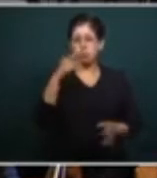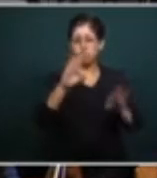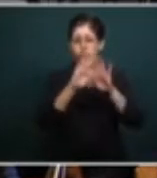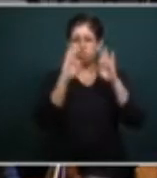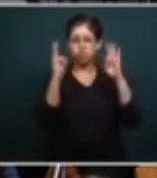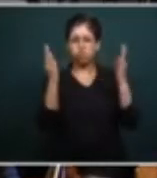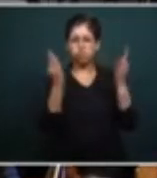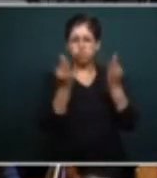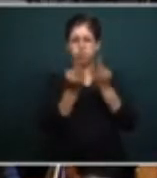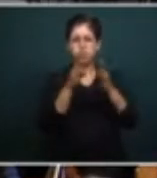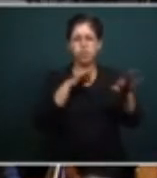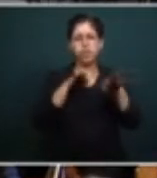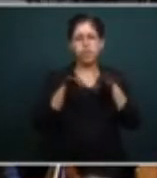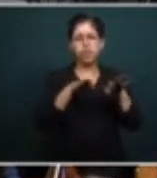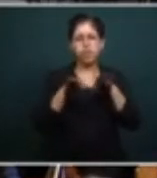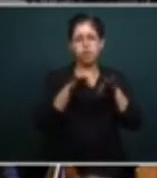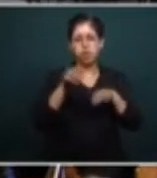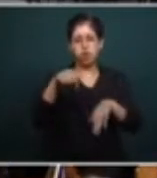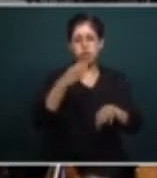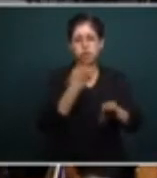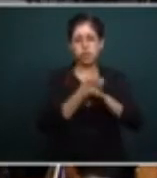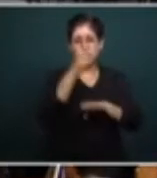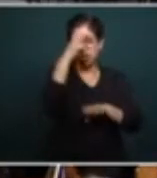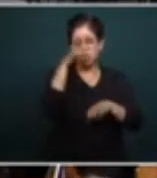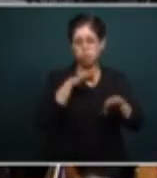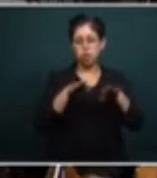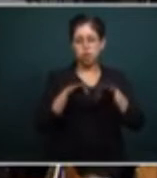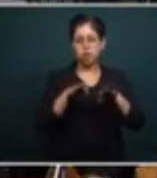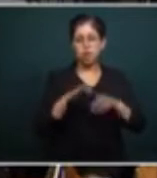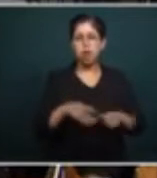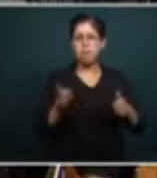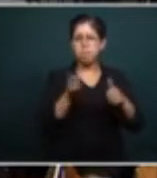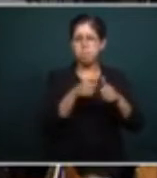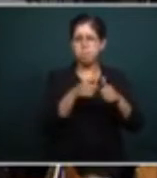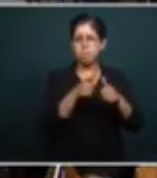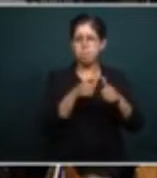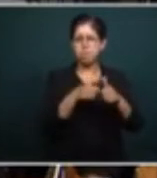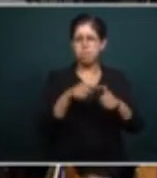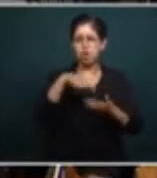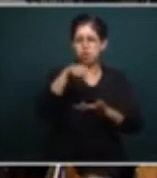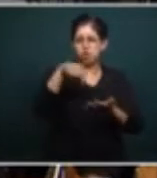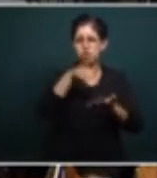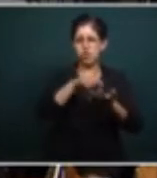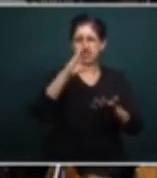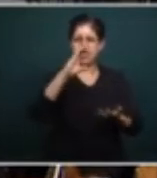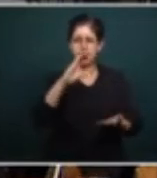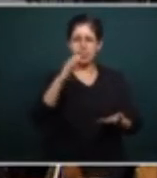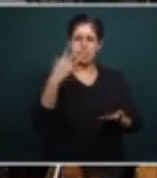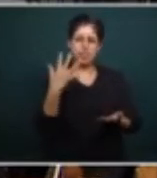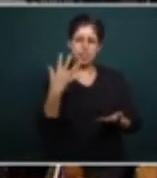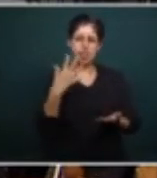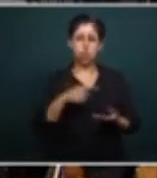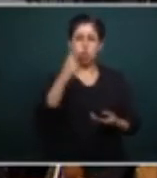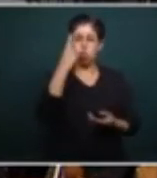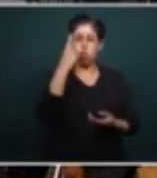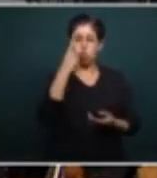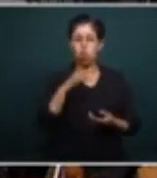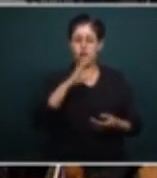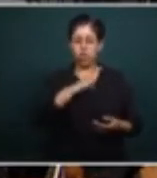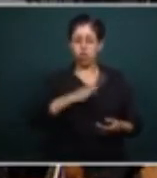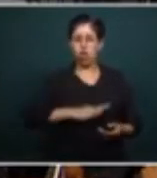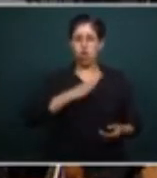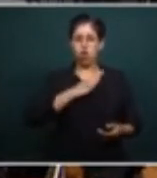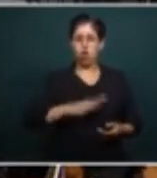where we have the 8 areas of operations. First, we'll start with the mandates, one